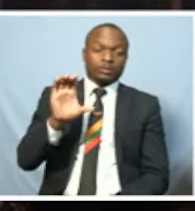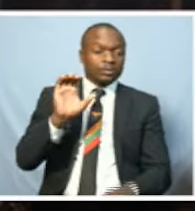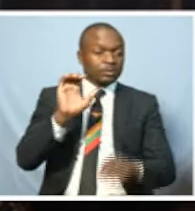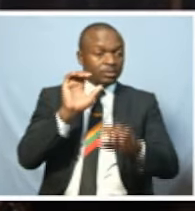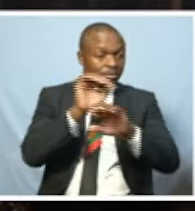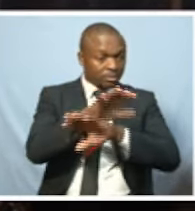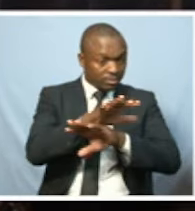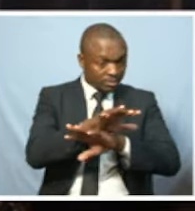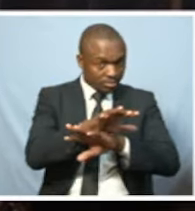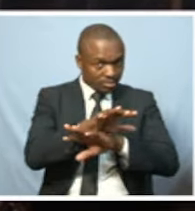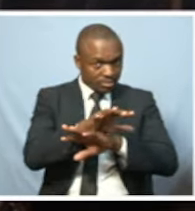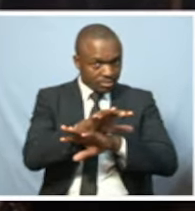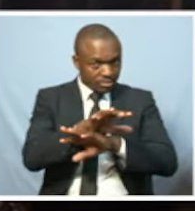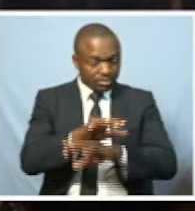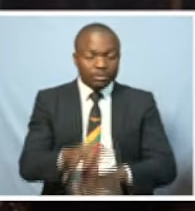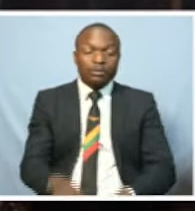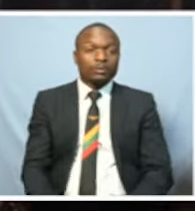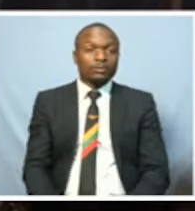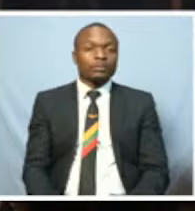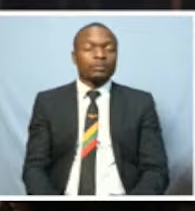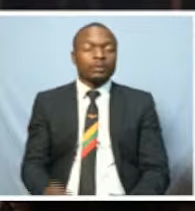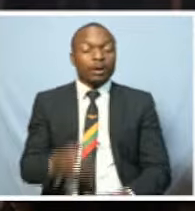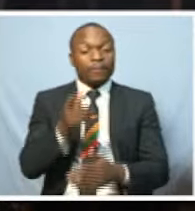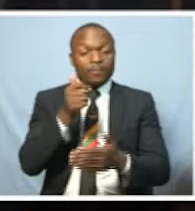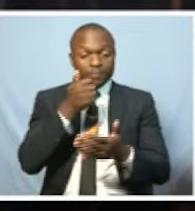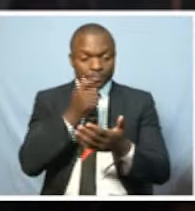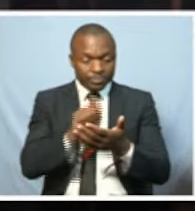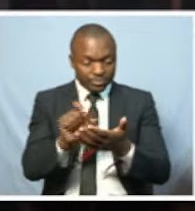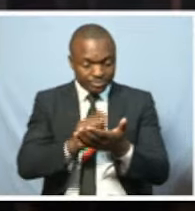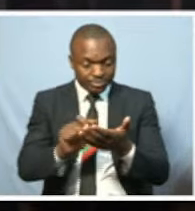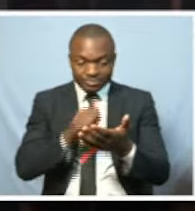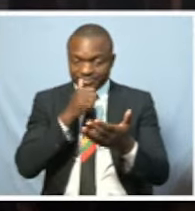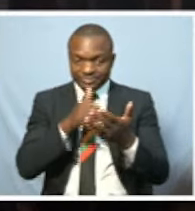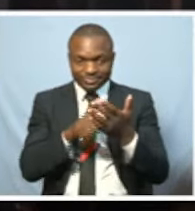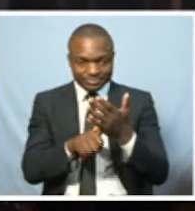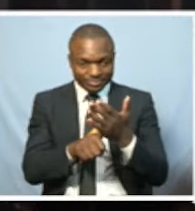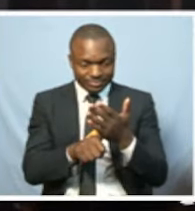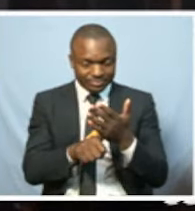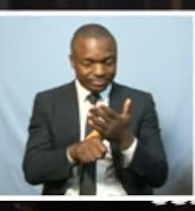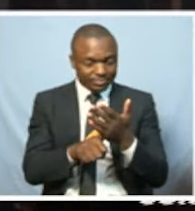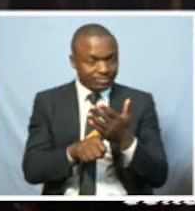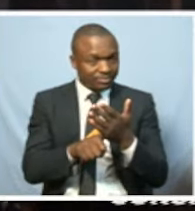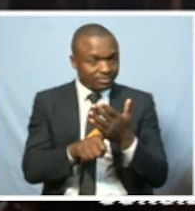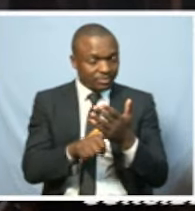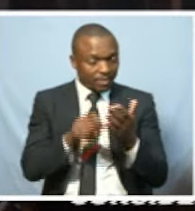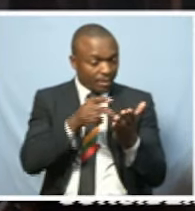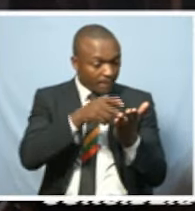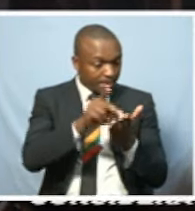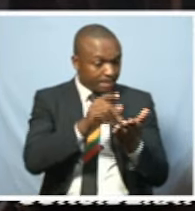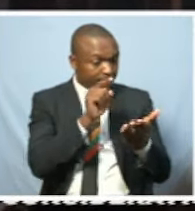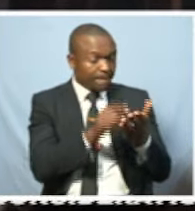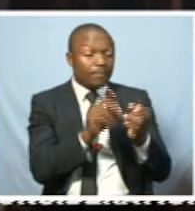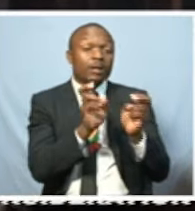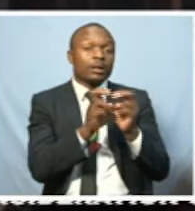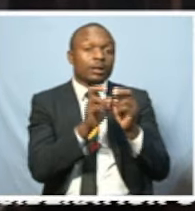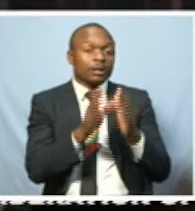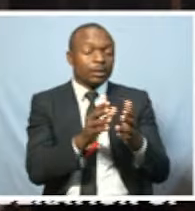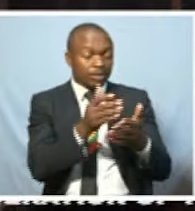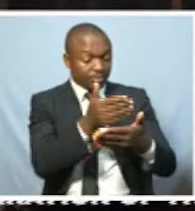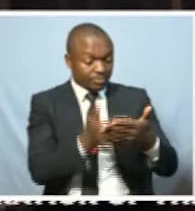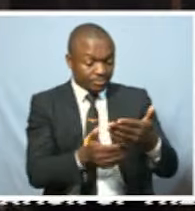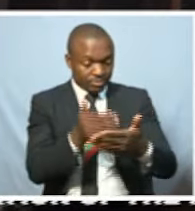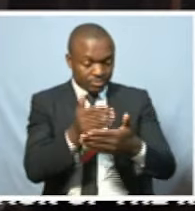to, you write a memo to say, pay this contractor so much, and so